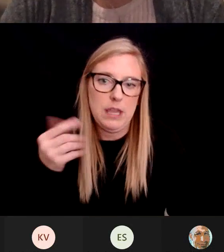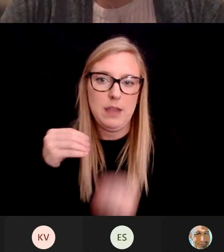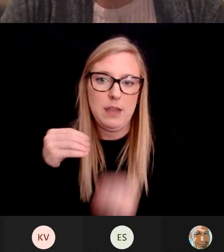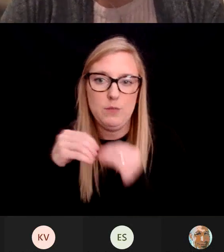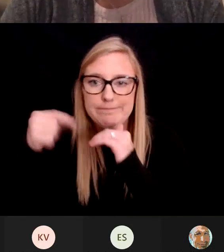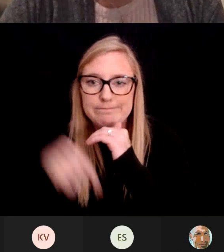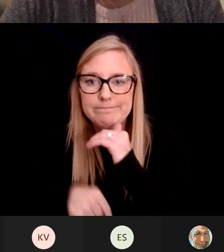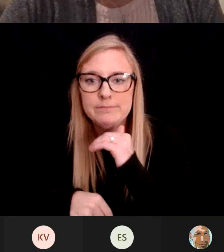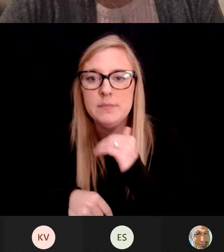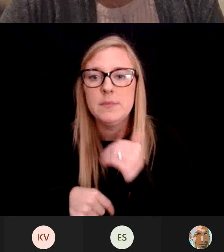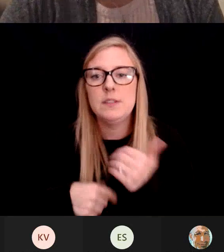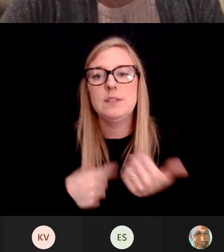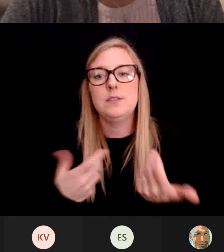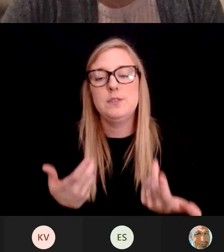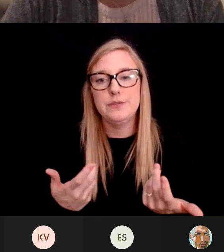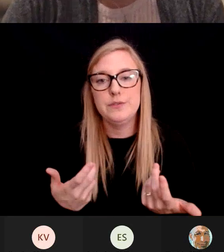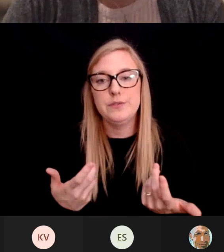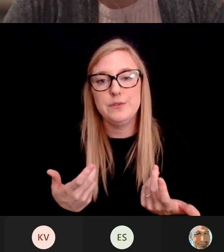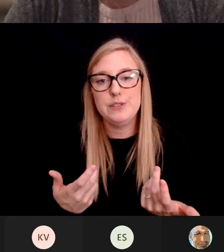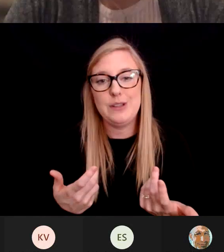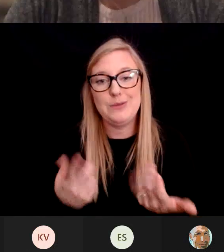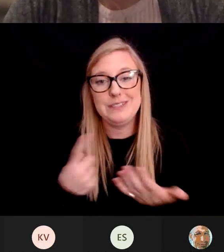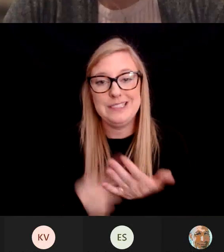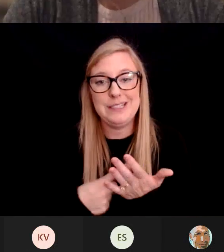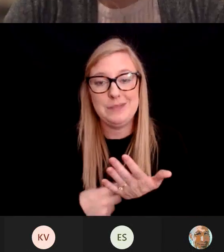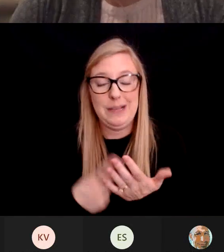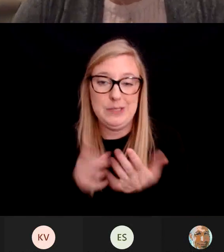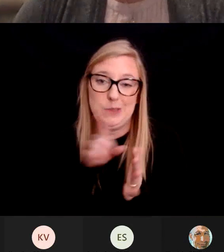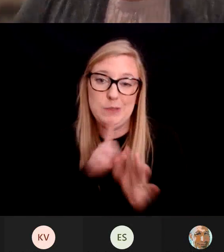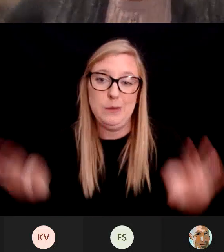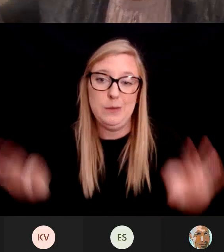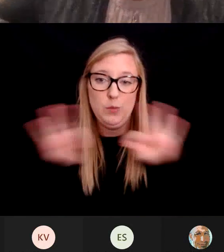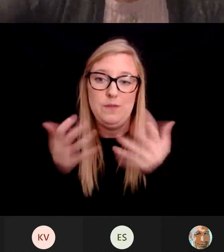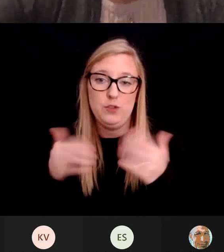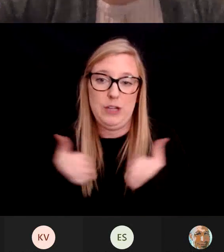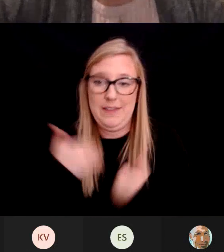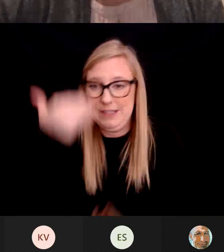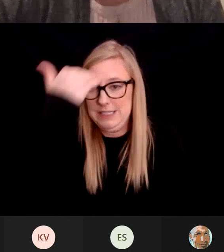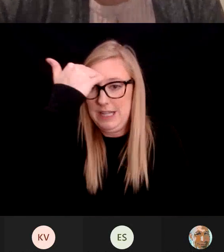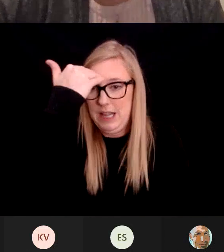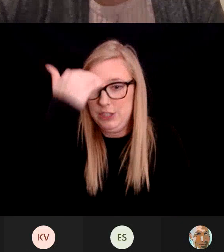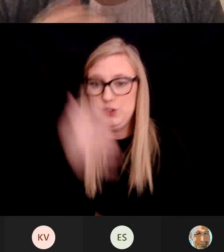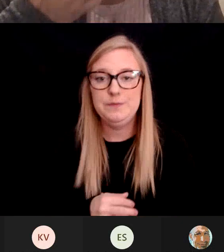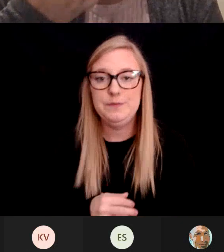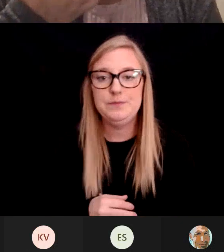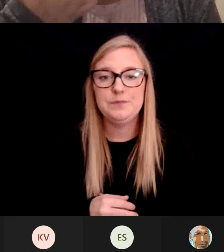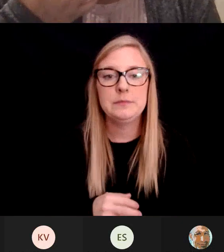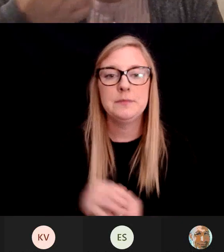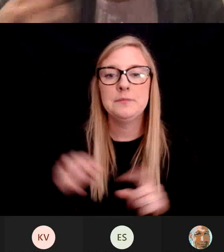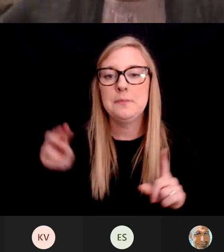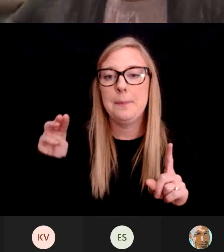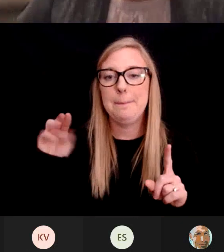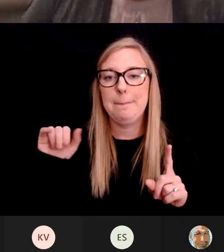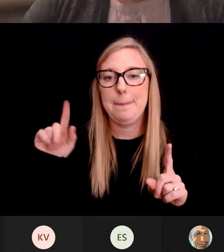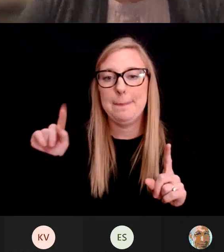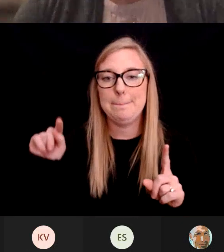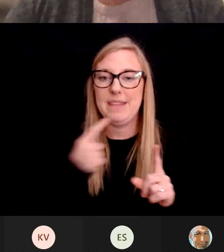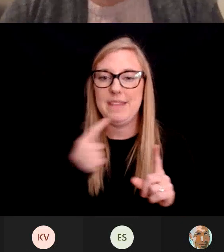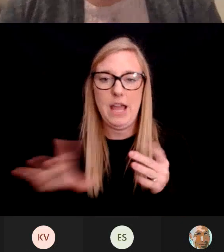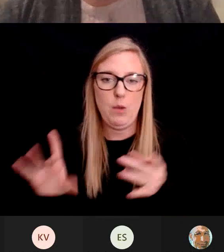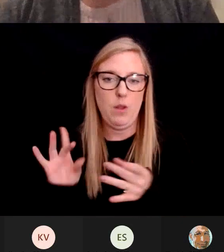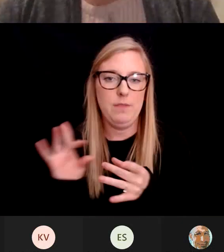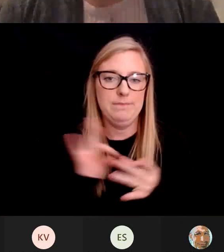it will definitely overlap to have, this knowledge will be important. And I'll just build on that and say that one of the sort